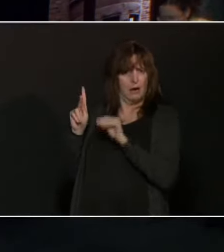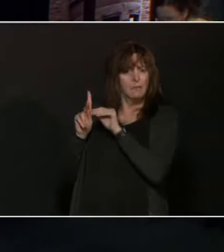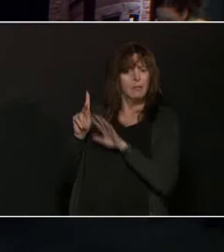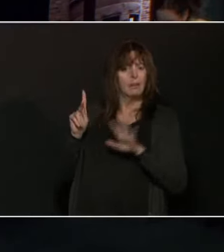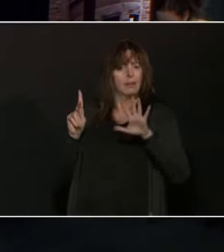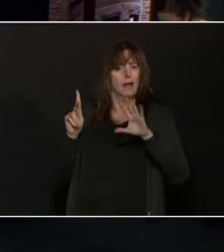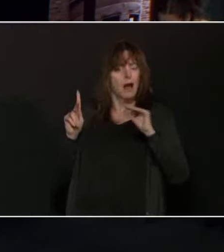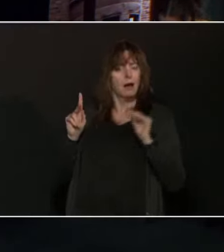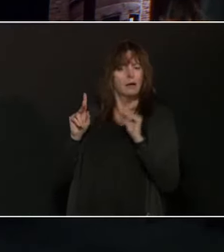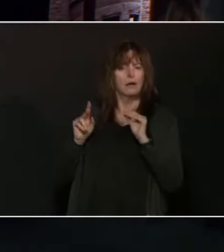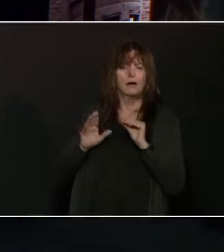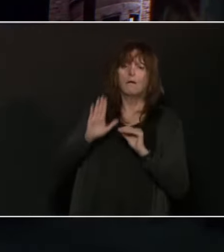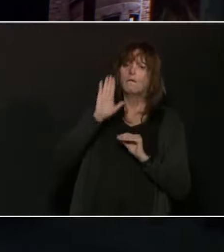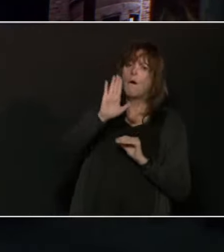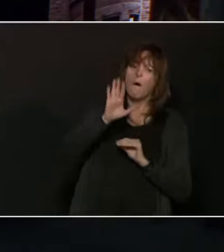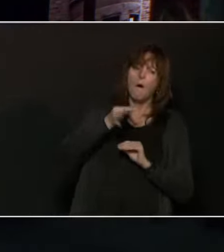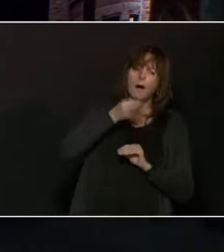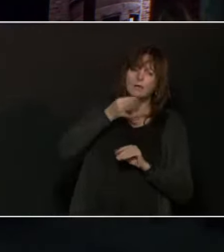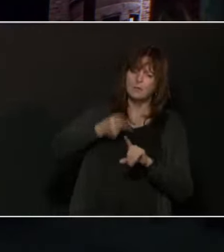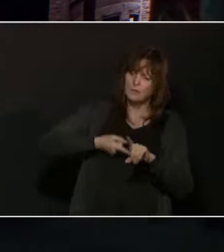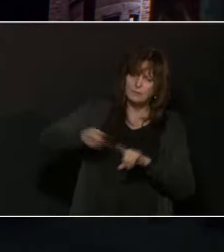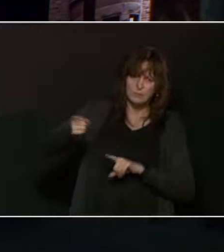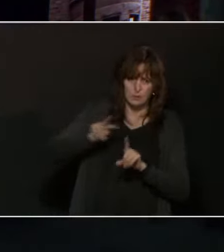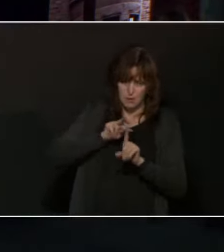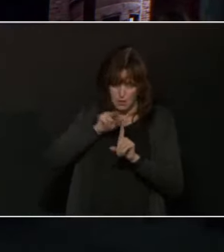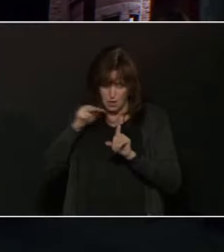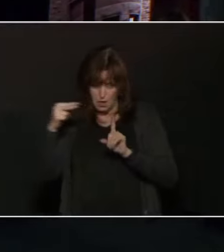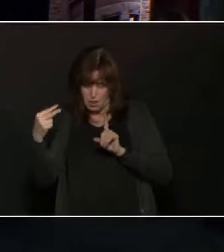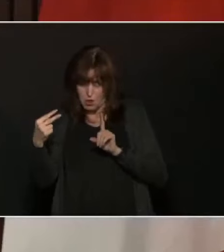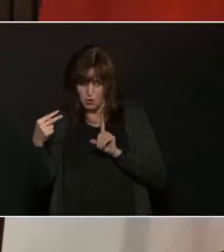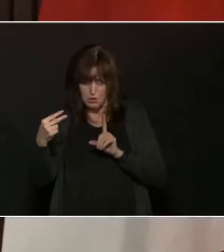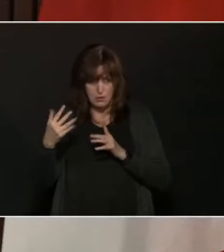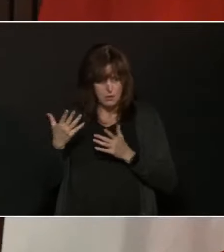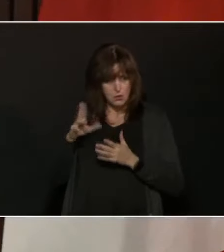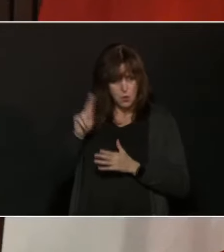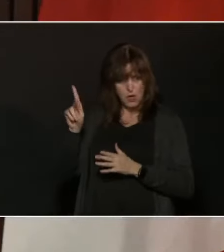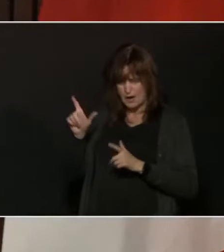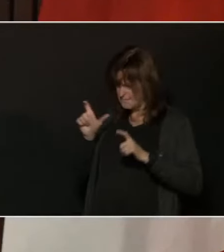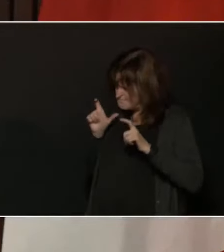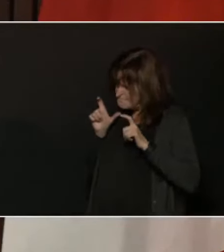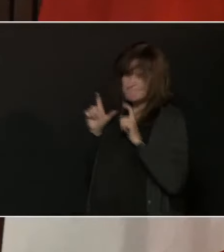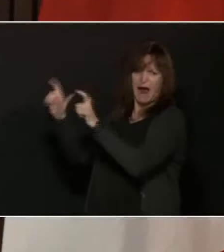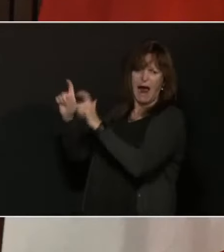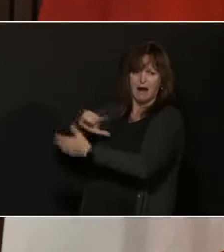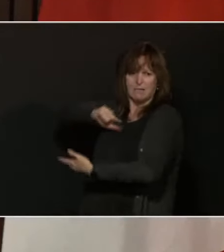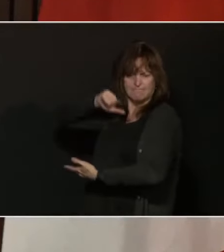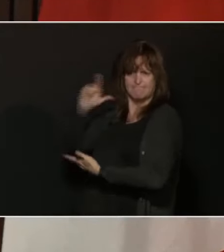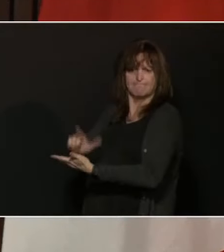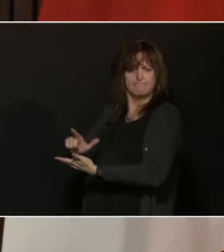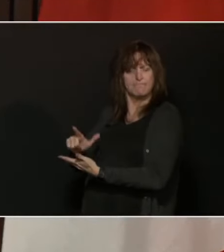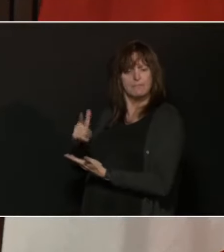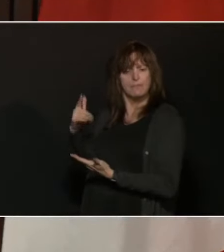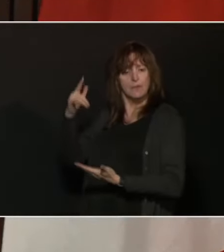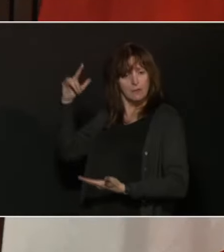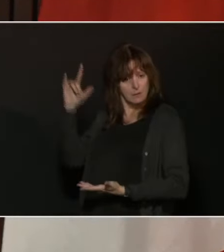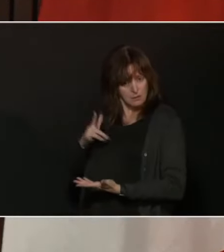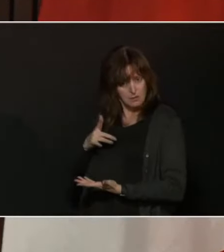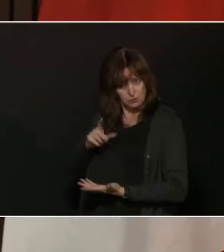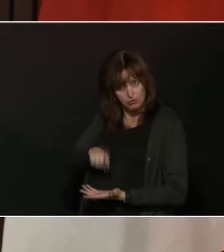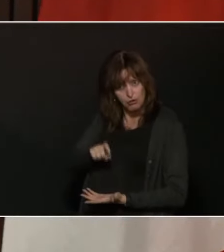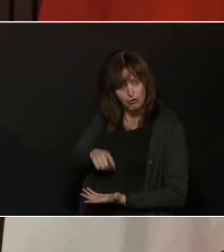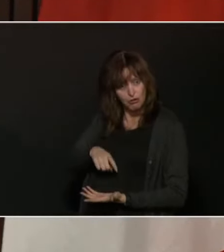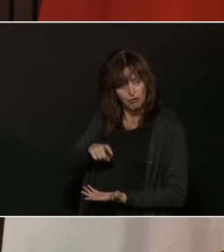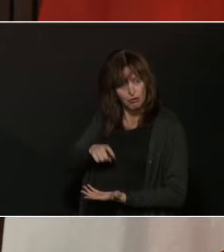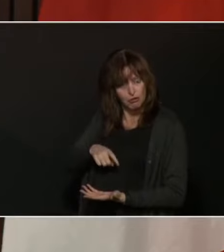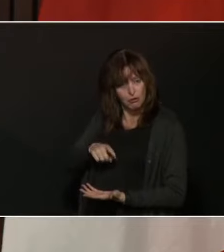travel be barred for the time being? Would that help us avoid that situation? I think it's really important to control inflow into